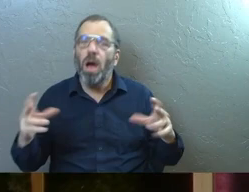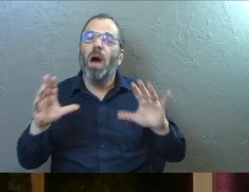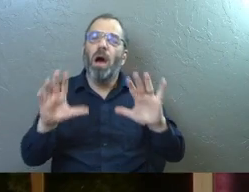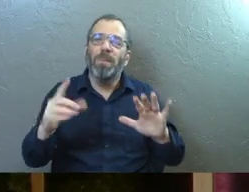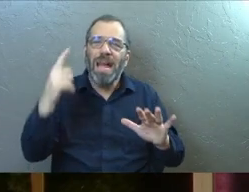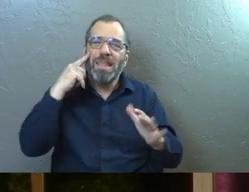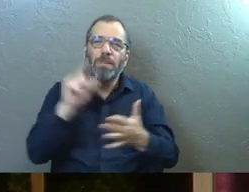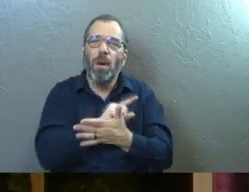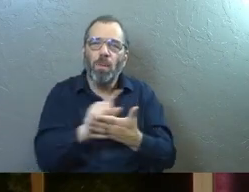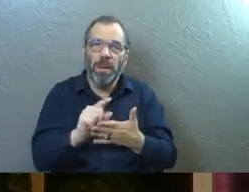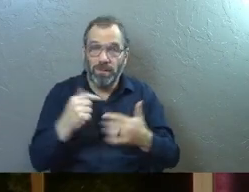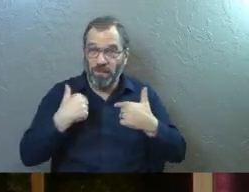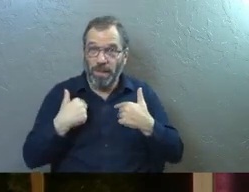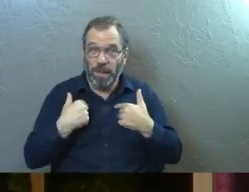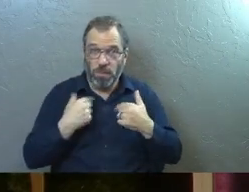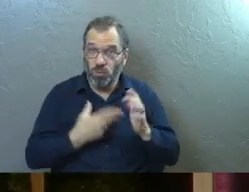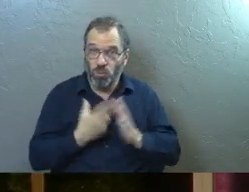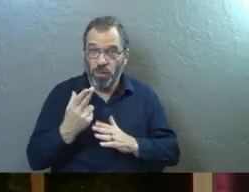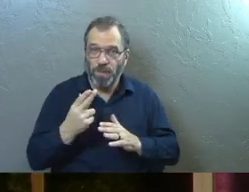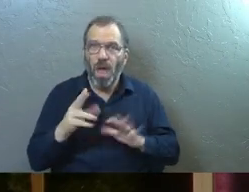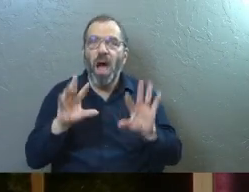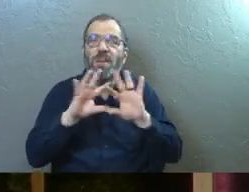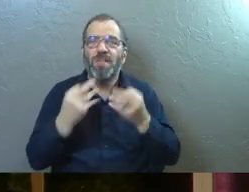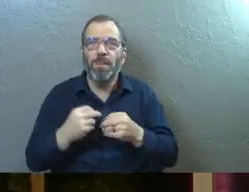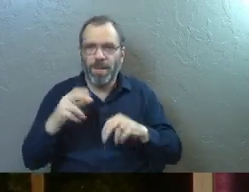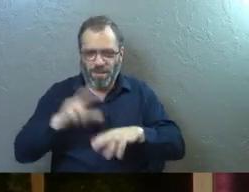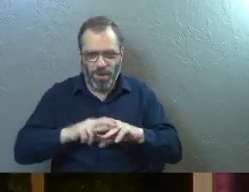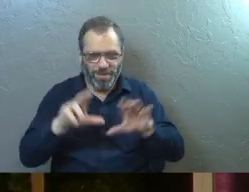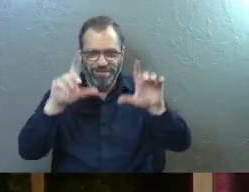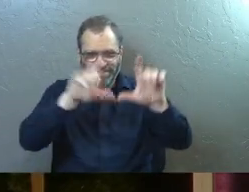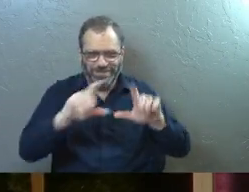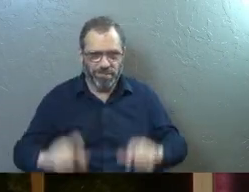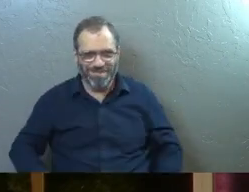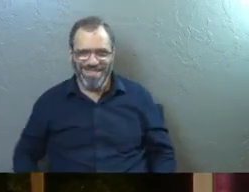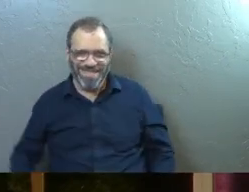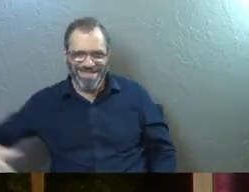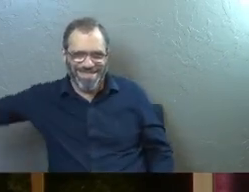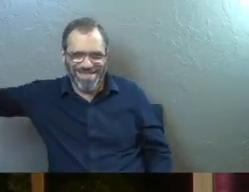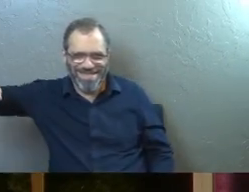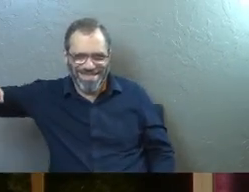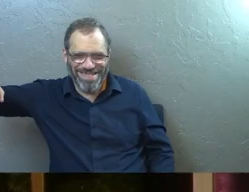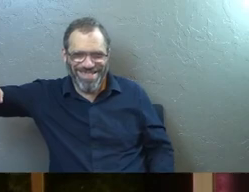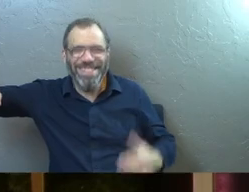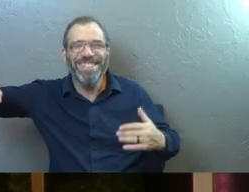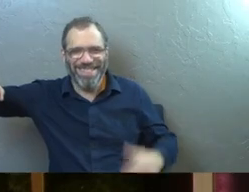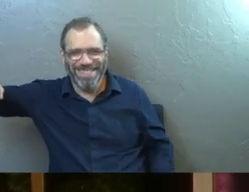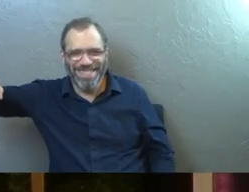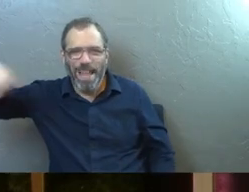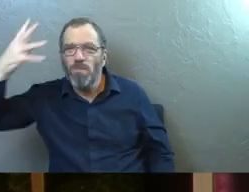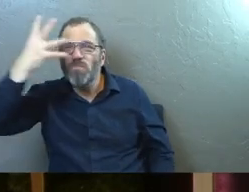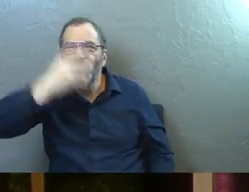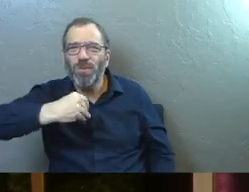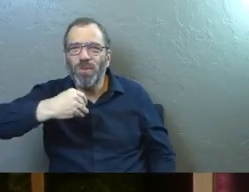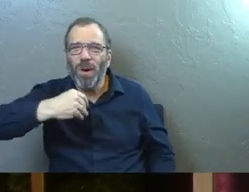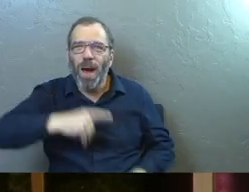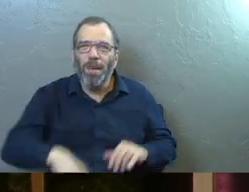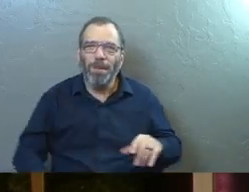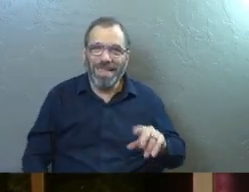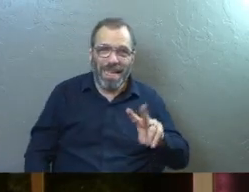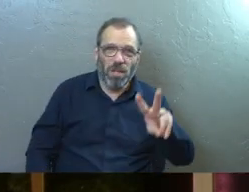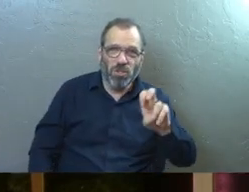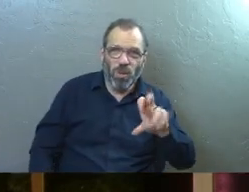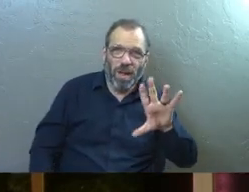thinking about it this week, it's true for me that like, you take the family photo and the one that you post is everybody smiling and it's beautiful, but the other